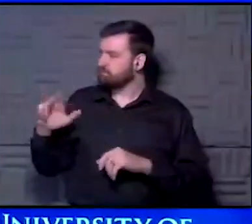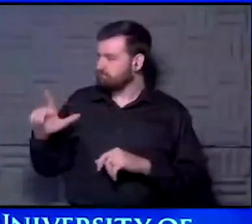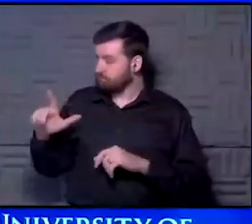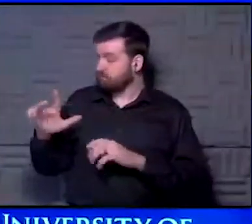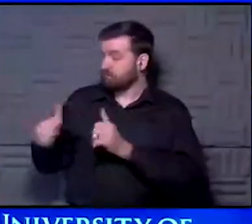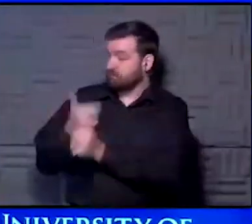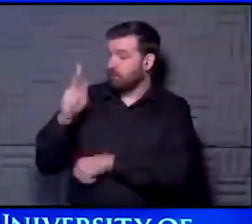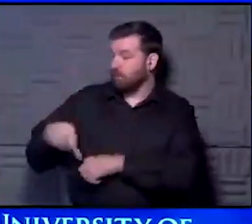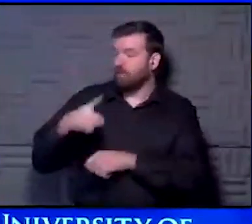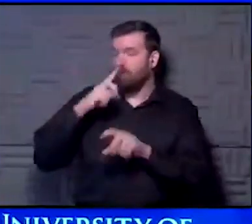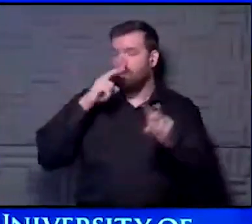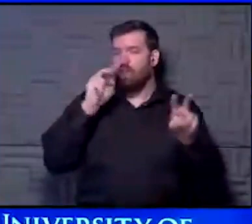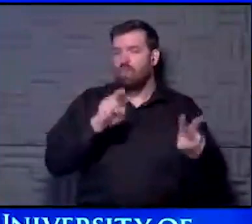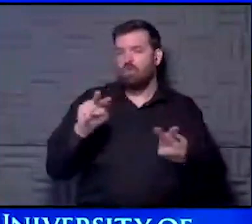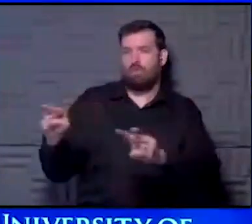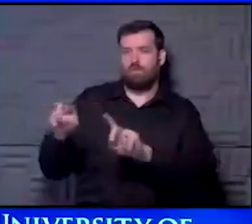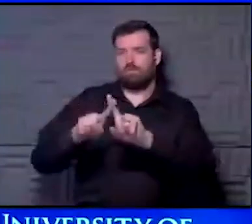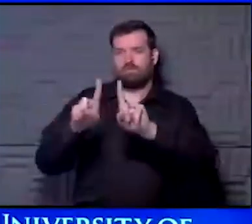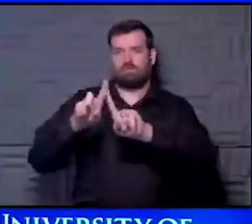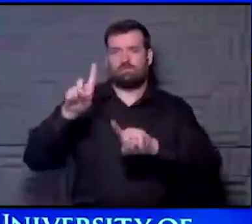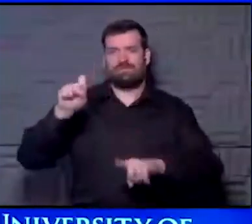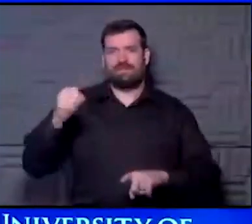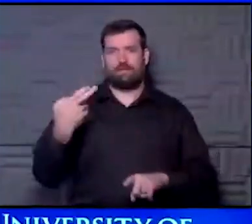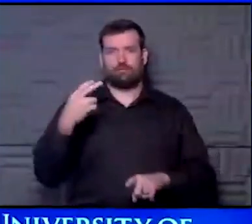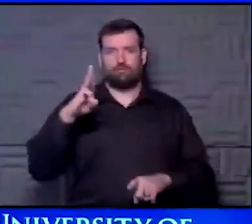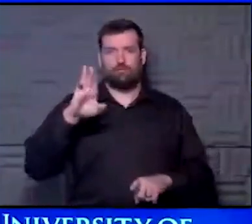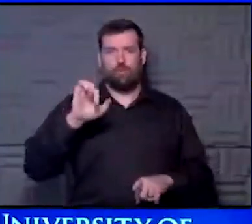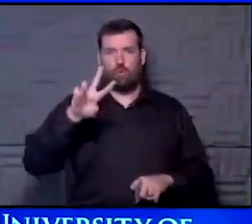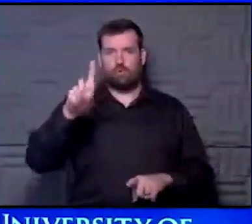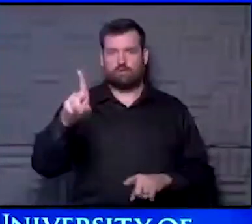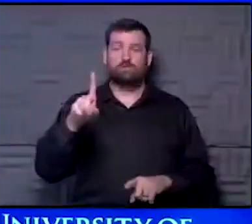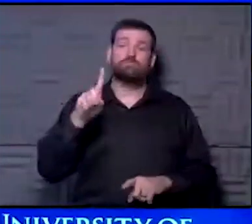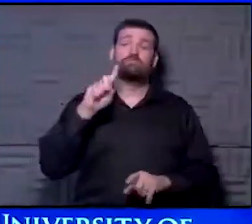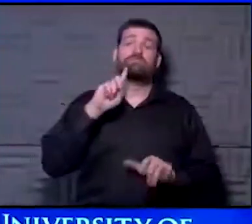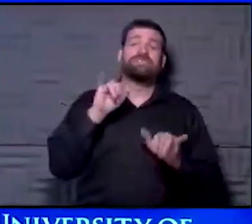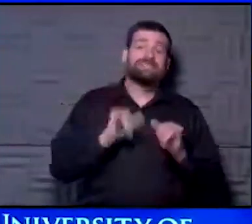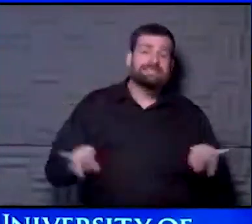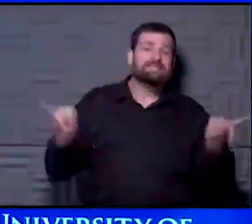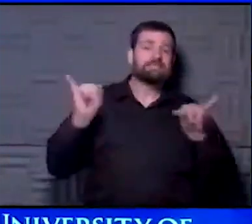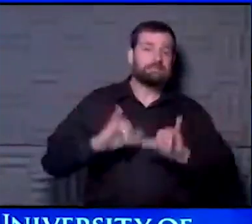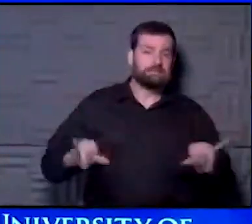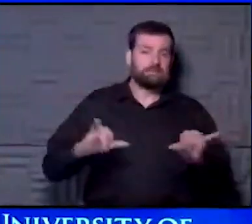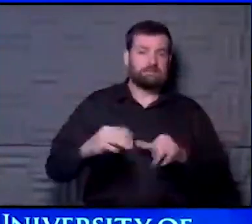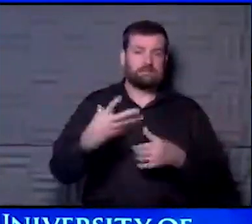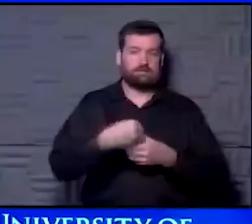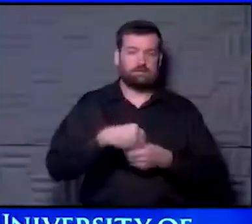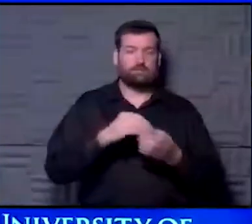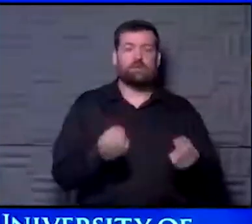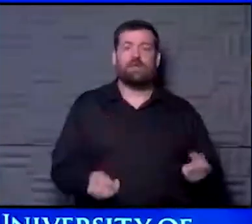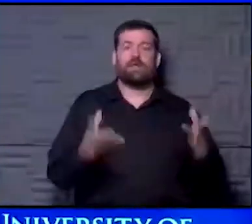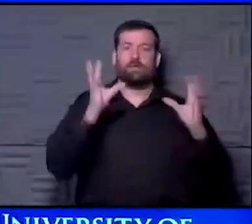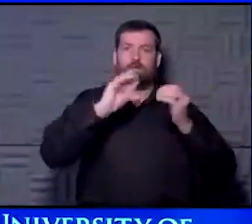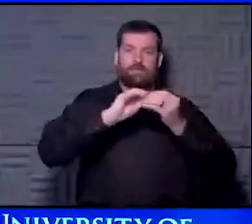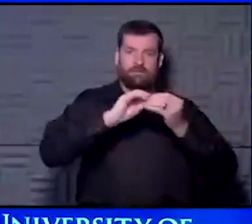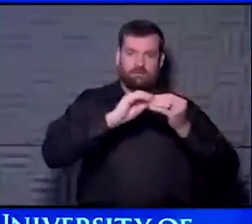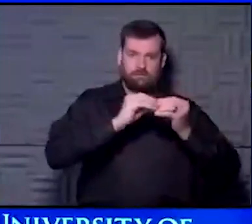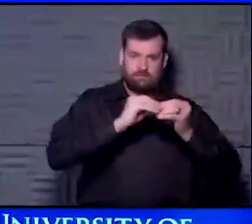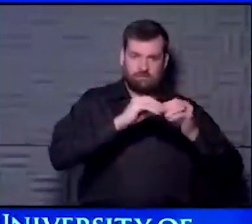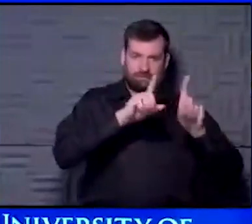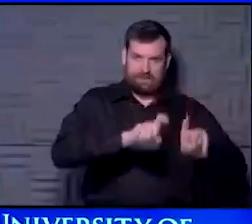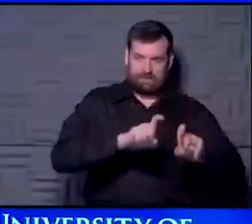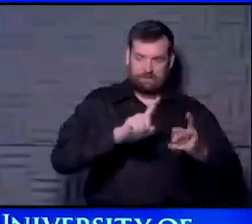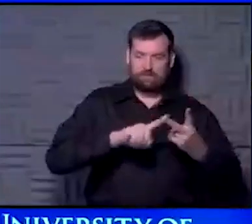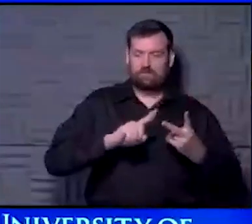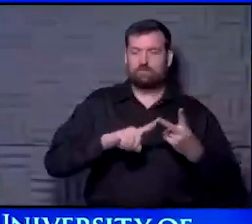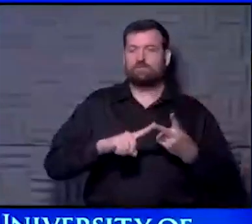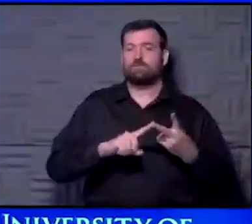different dashboards that colleges and universities have, pretty consistently they include the number of people tested. Mm-hmm. They break it